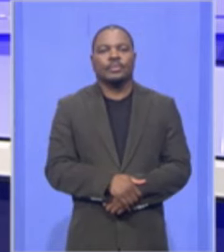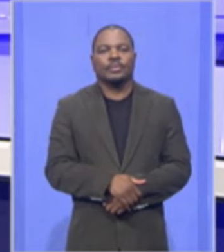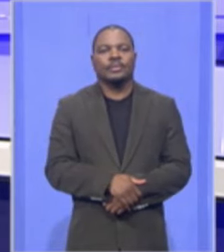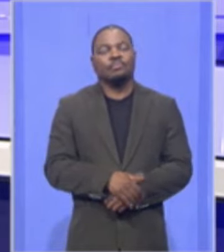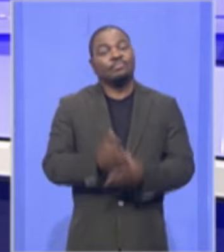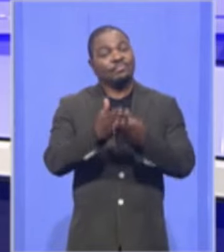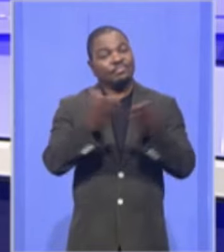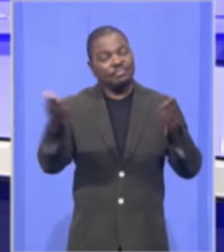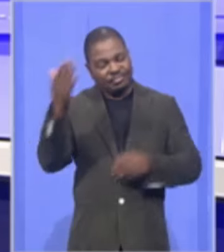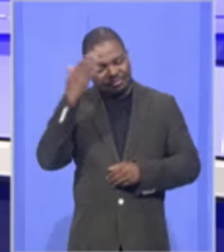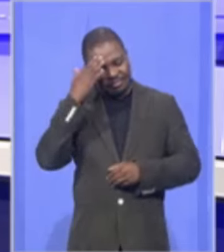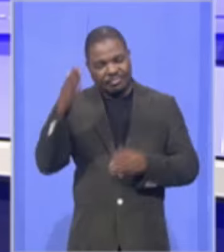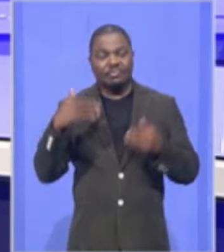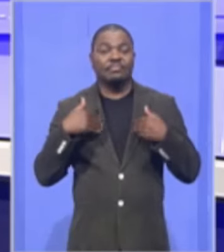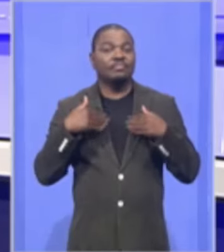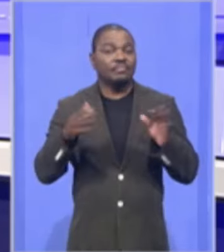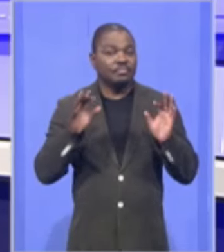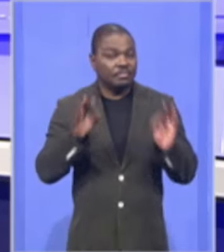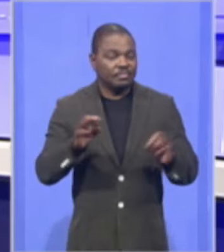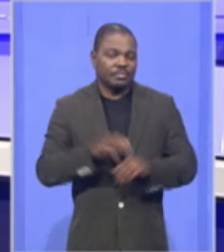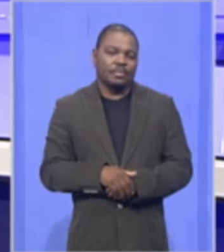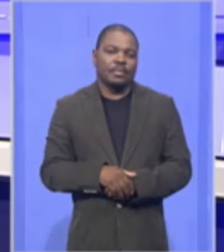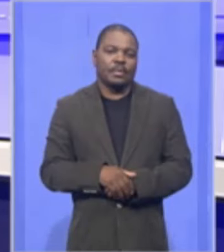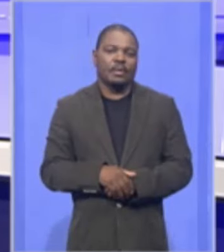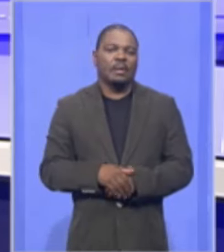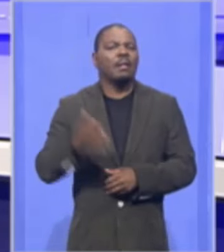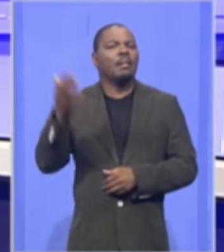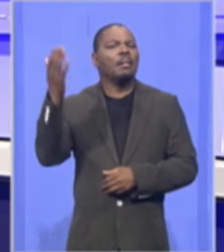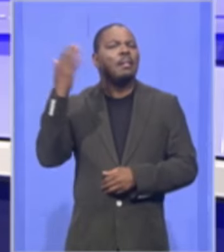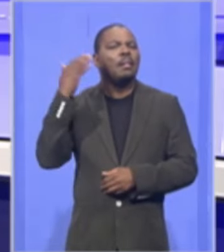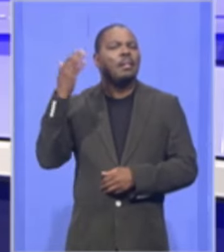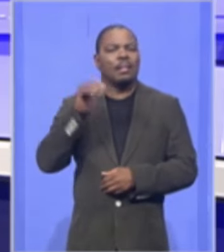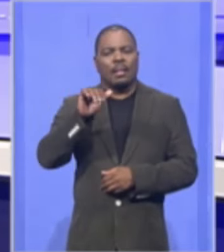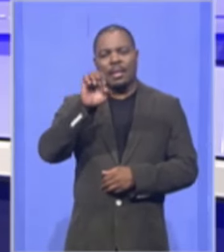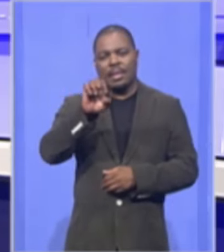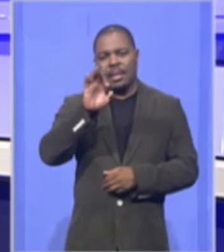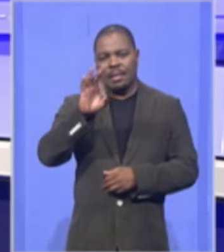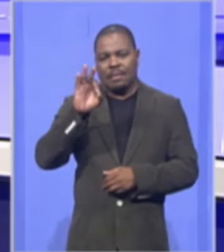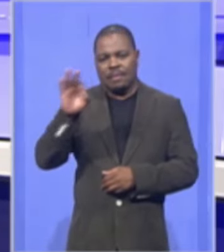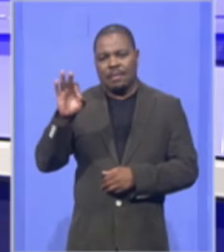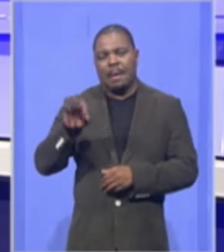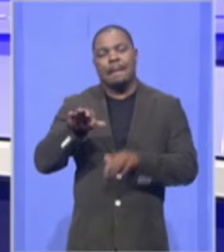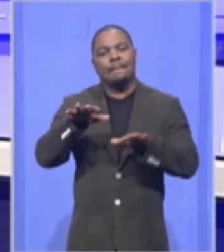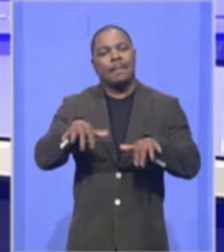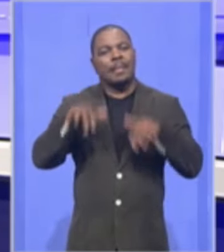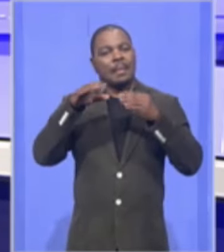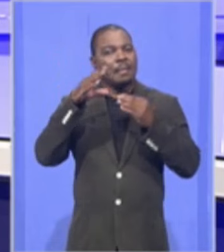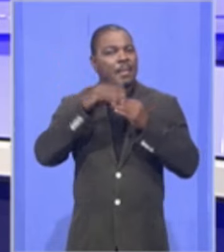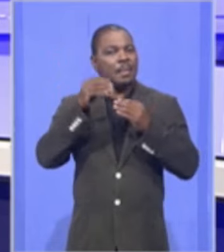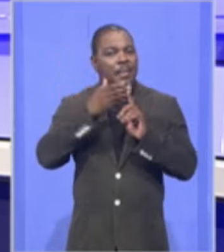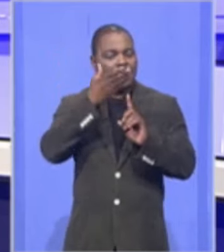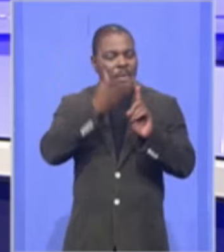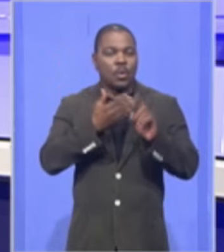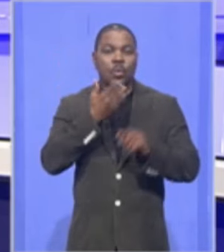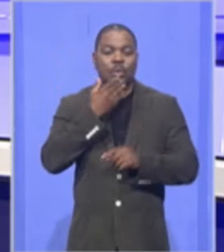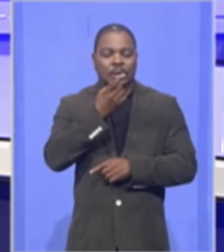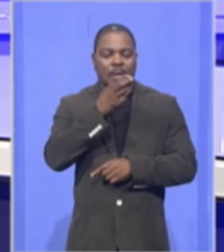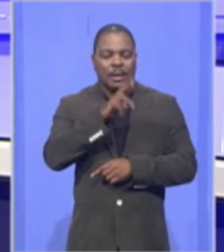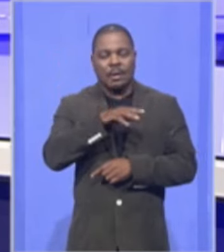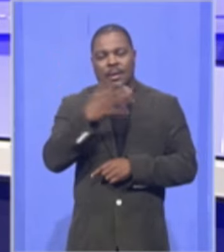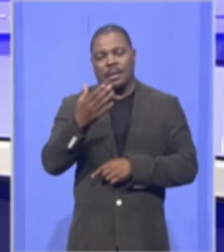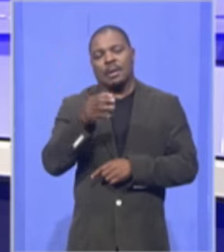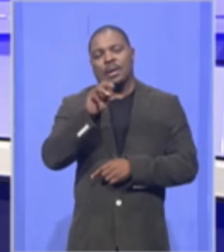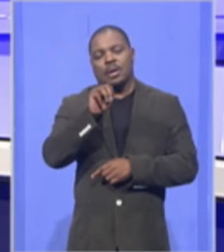Mogaitsho madumetla re di thankgolole ka gore tokollo ya maloba ya palamente ya EFF ngaka Mbuiseni Ndlozi o sweditse go